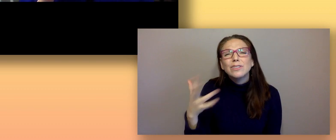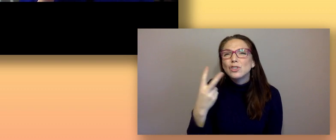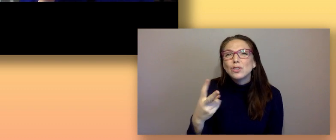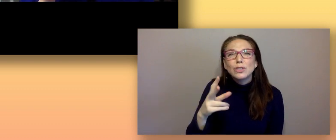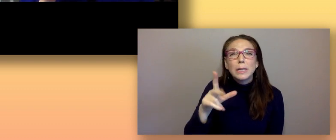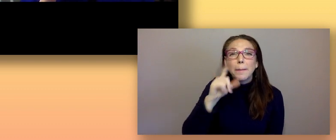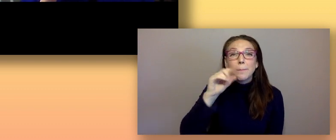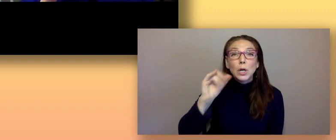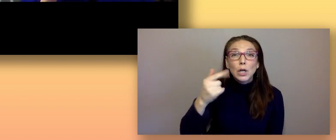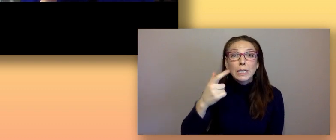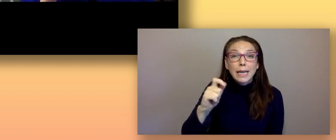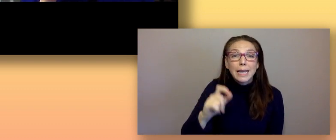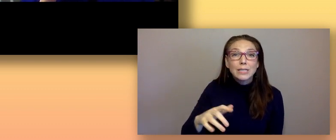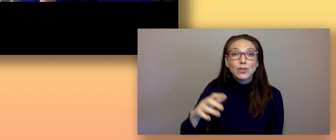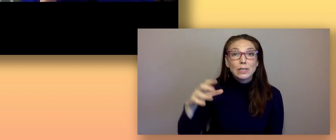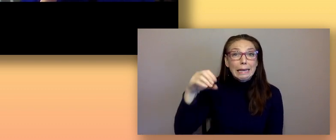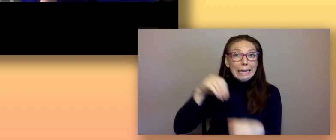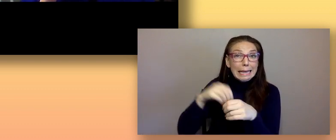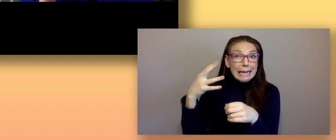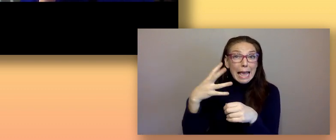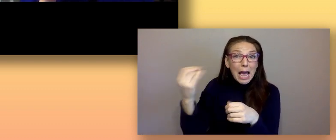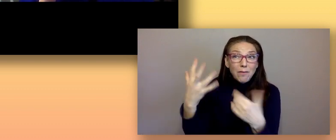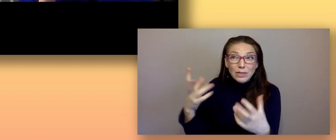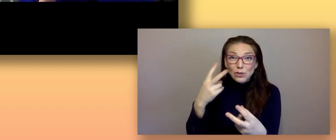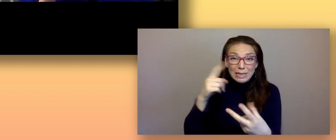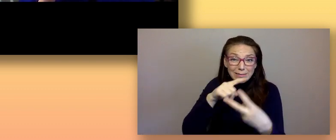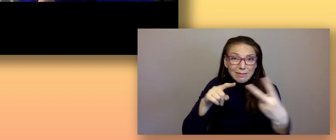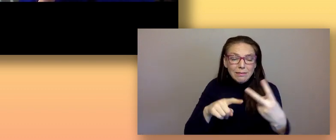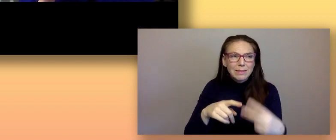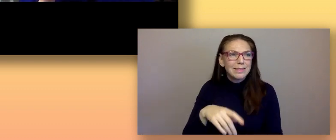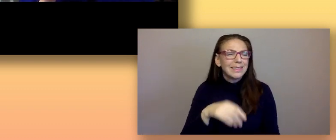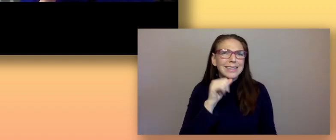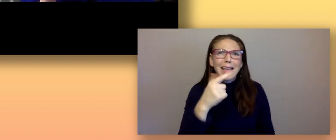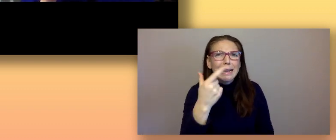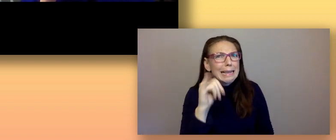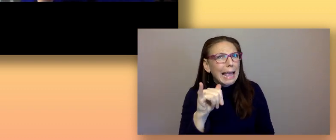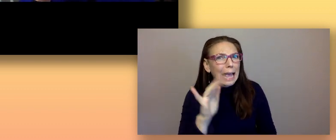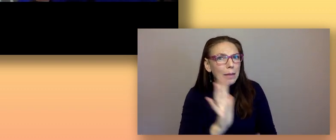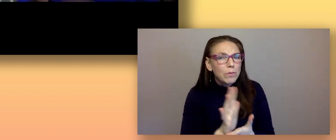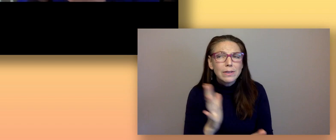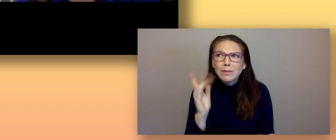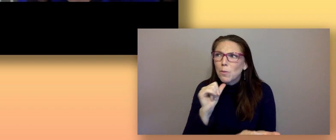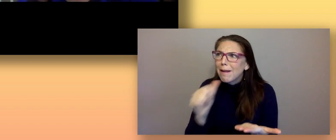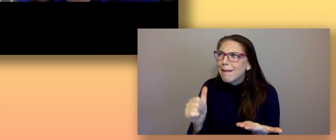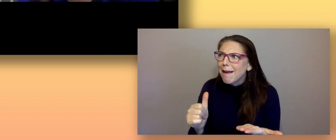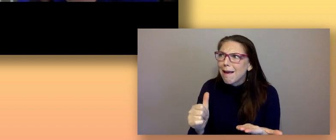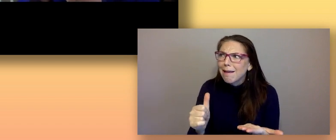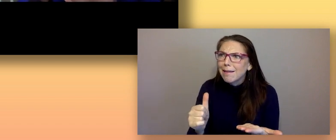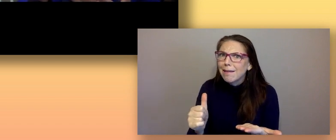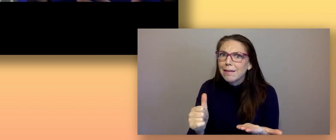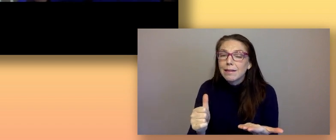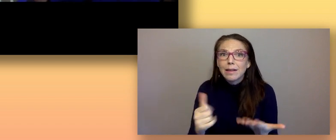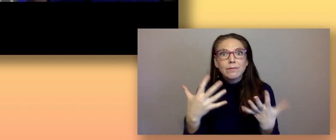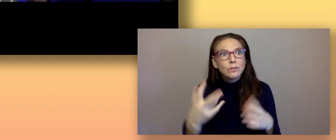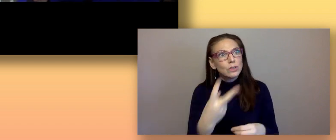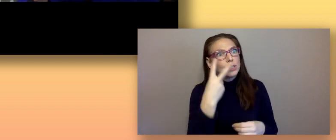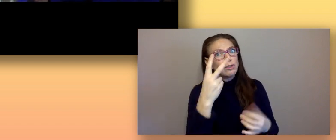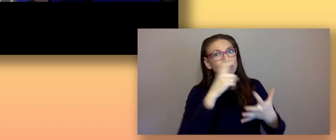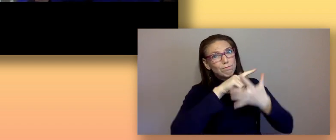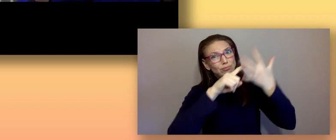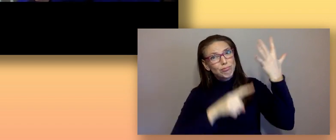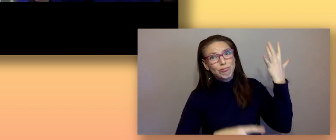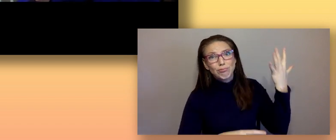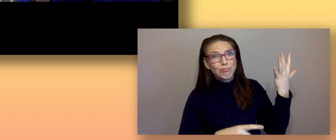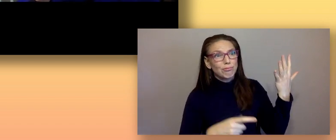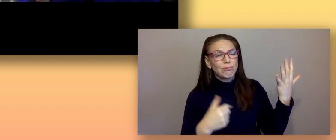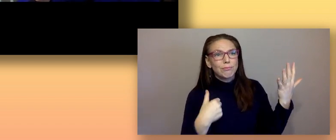You've seen In and Out. Do you know any others? Not a gay movie. Why not? We've seen way too many, and